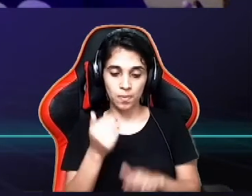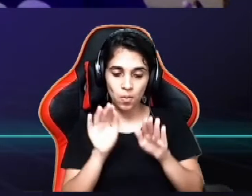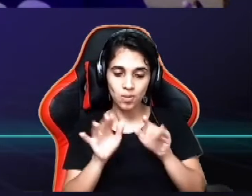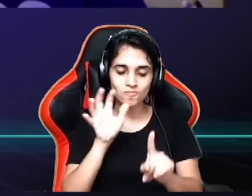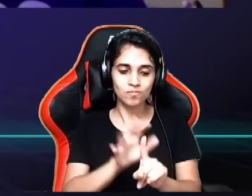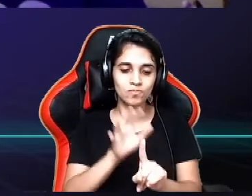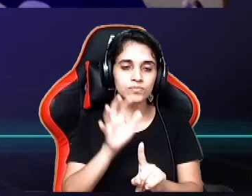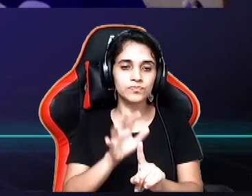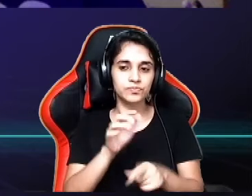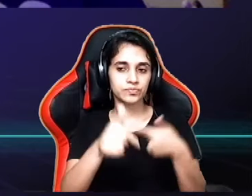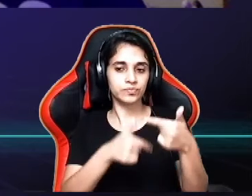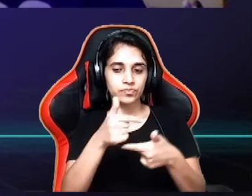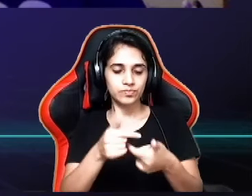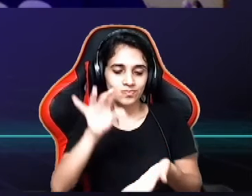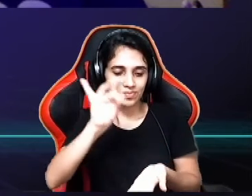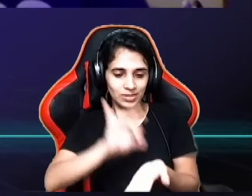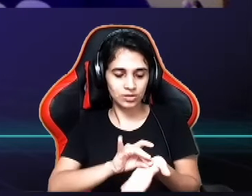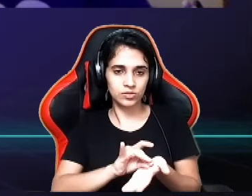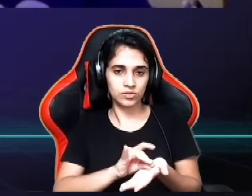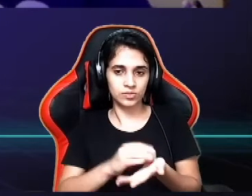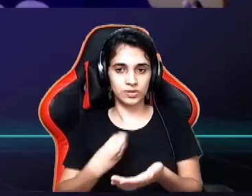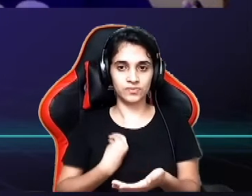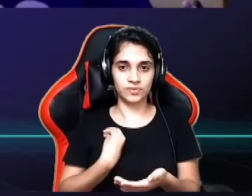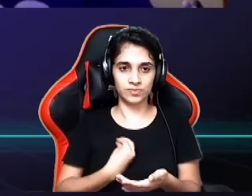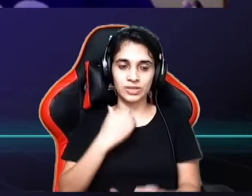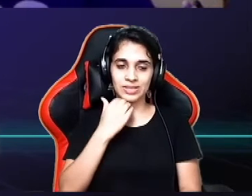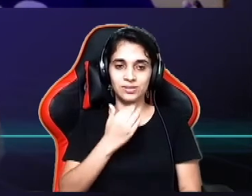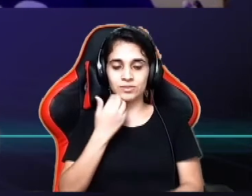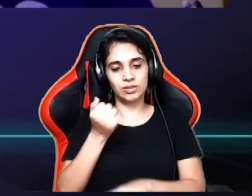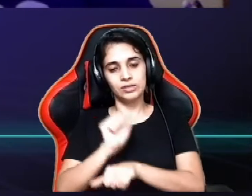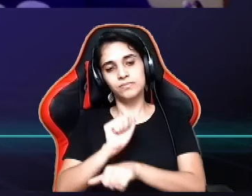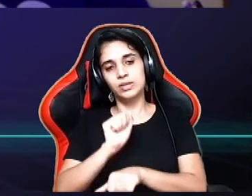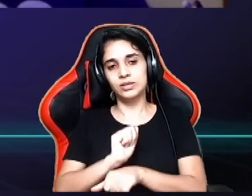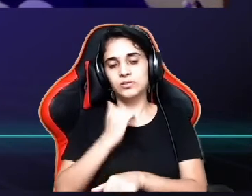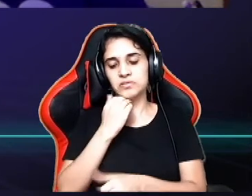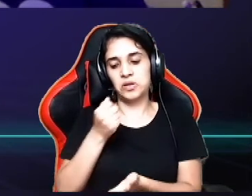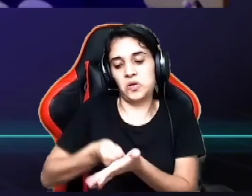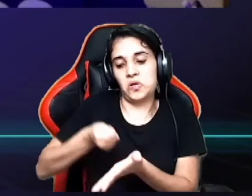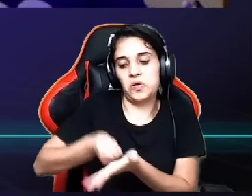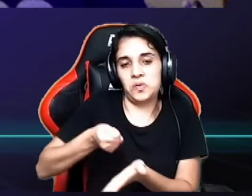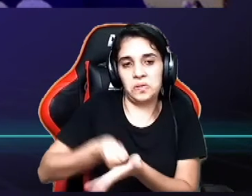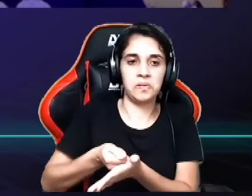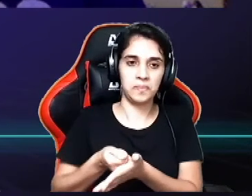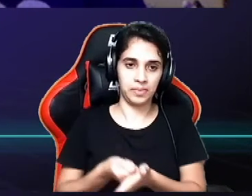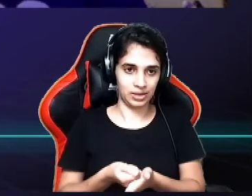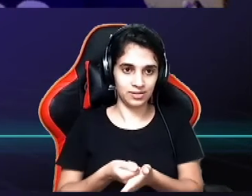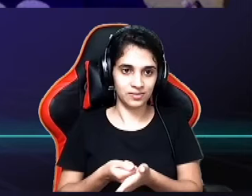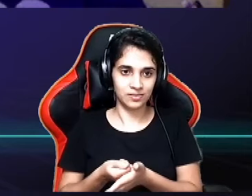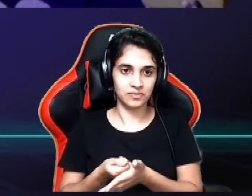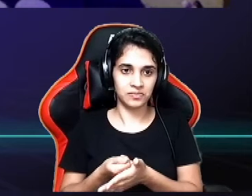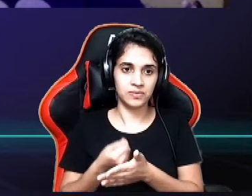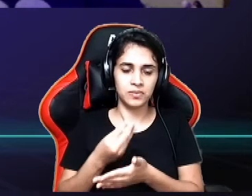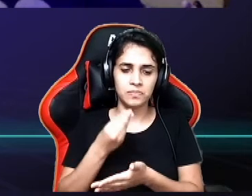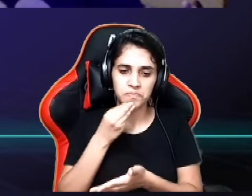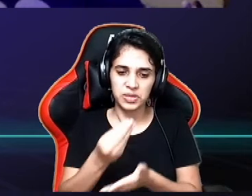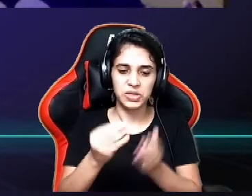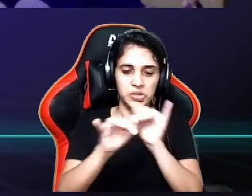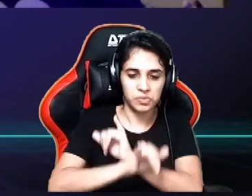even look like spam. This is what influencers do. So you can't demand